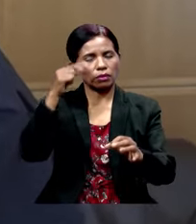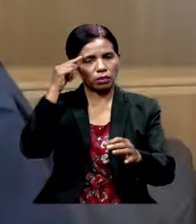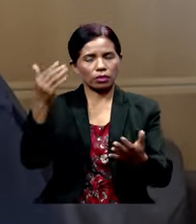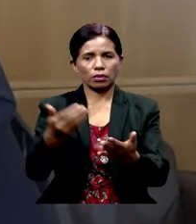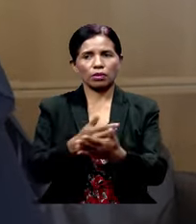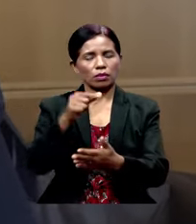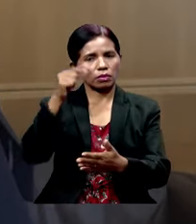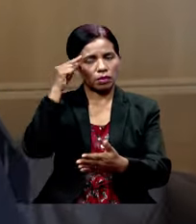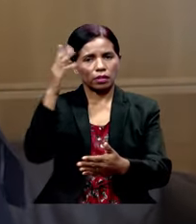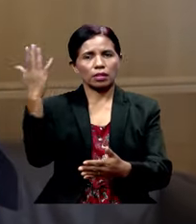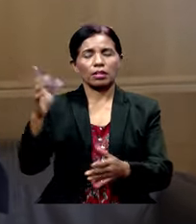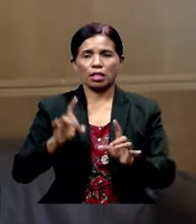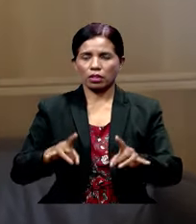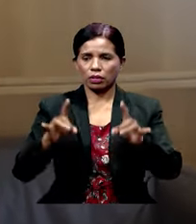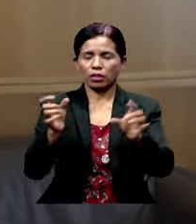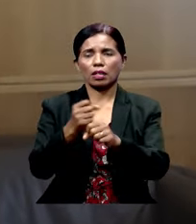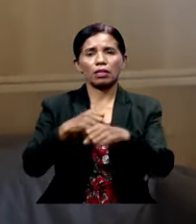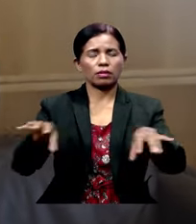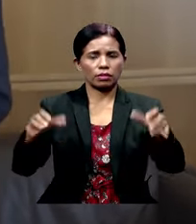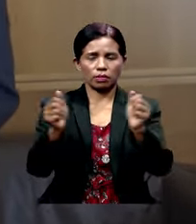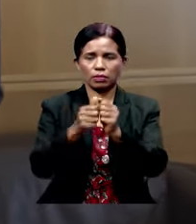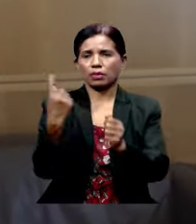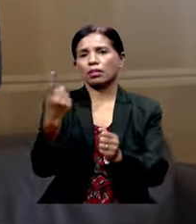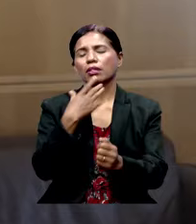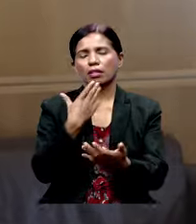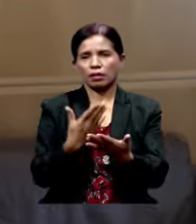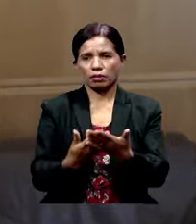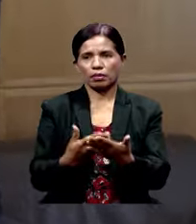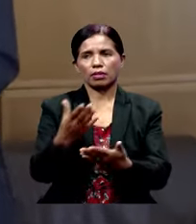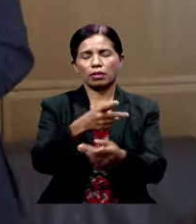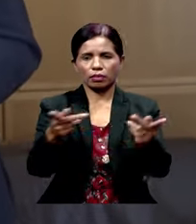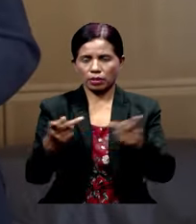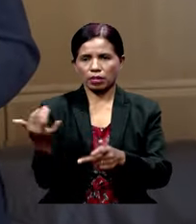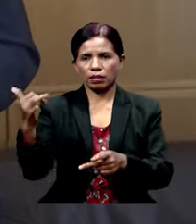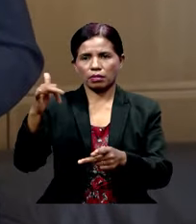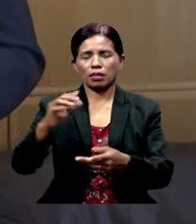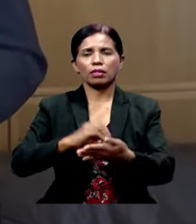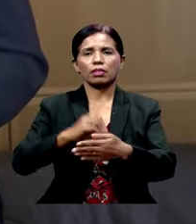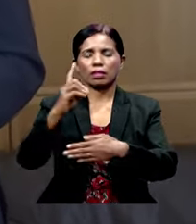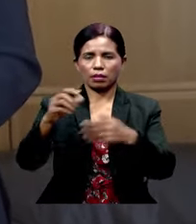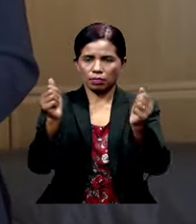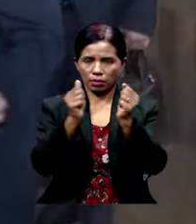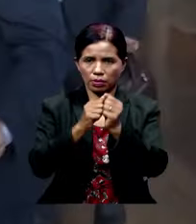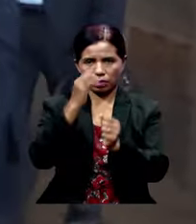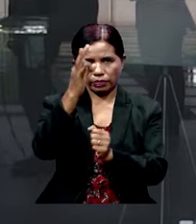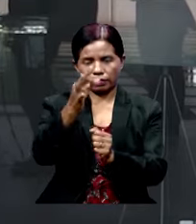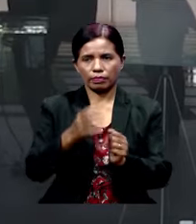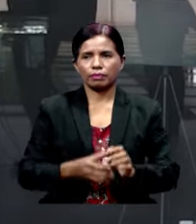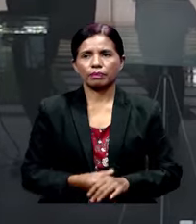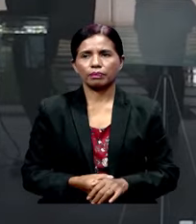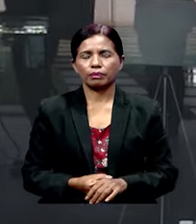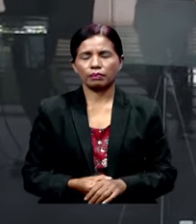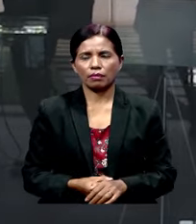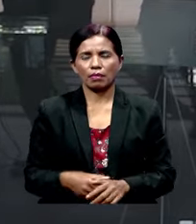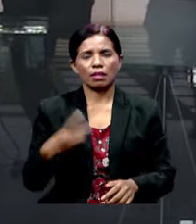governo território do norte da Austrália, a cooperação dia que na fatin, liu-liu e a área sira nebe, a tu desenvolve a muito que é futuro. We